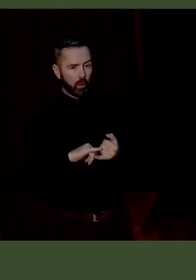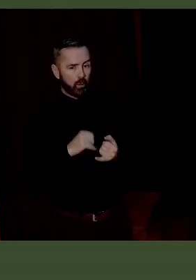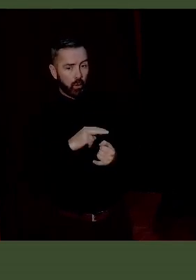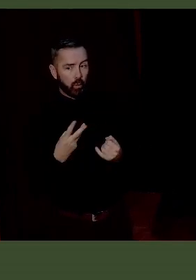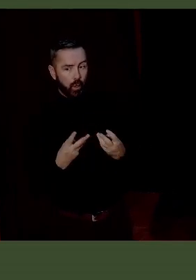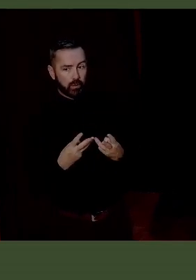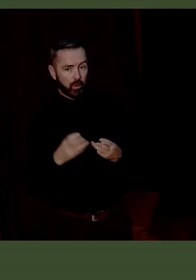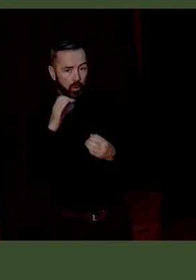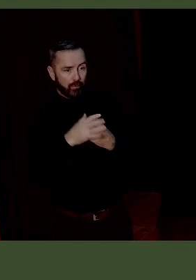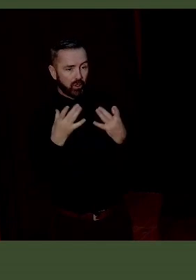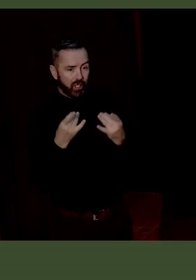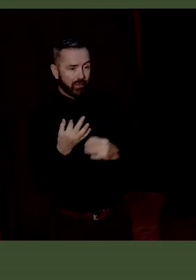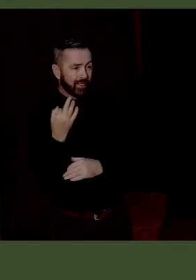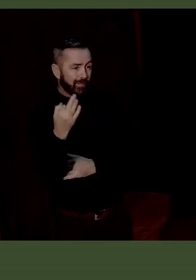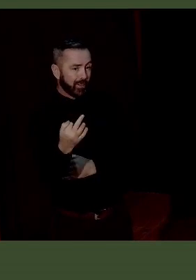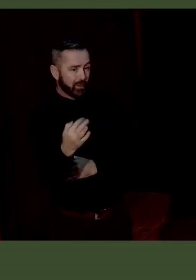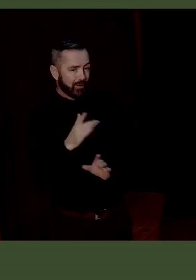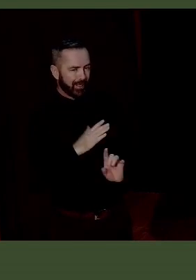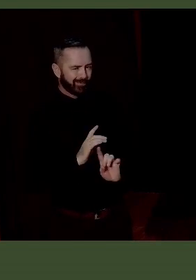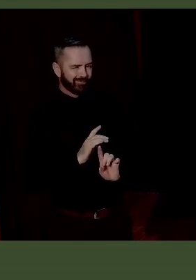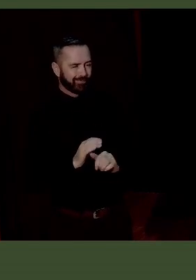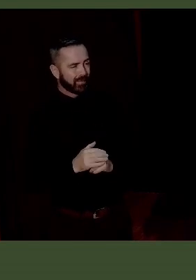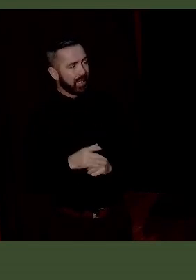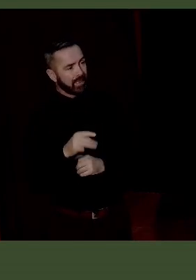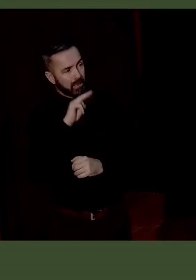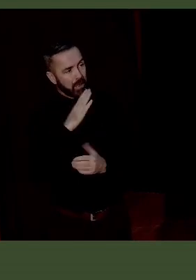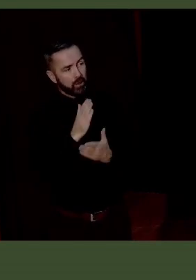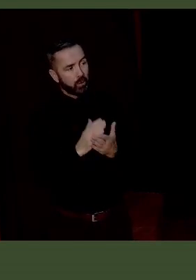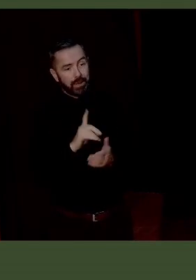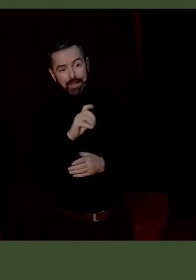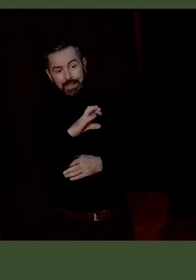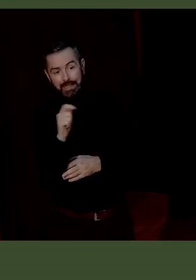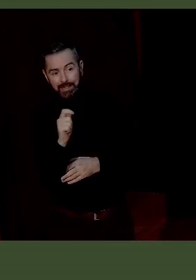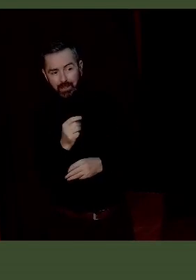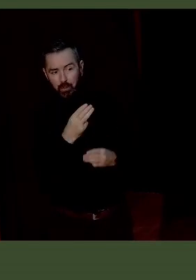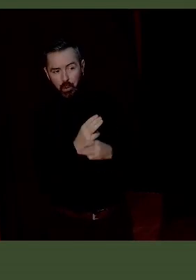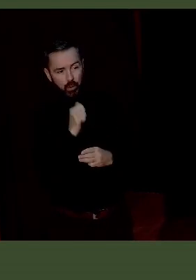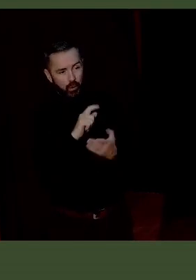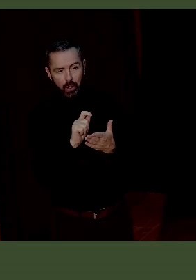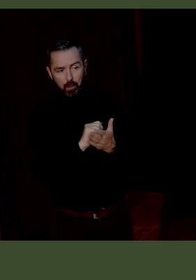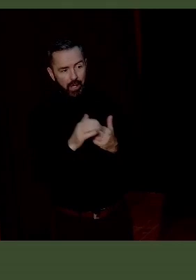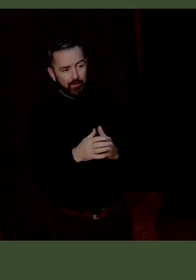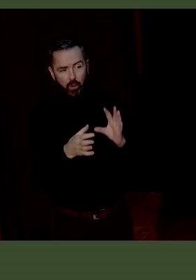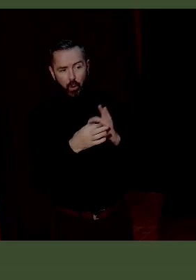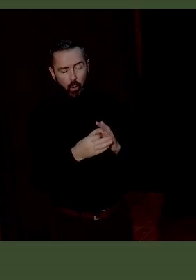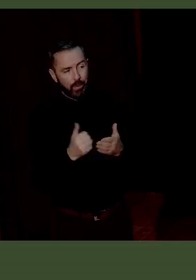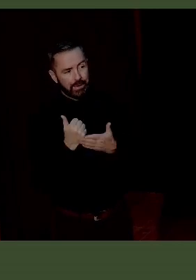seek charity in the future. This implies that some decent poor didn't apply for home assistance.